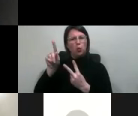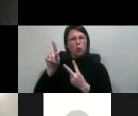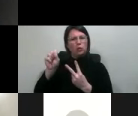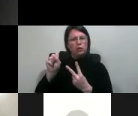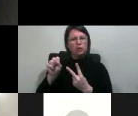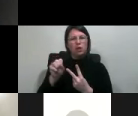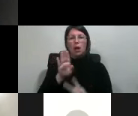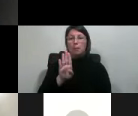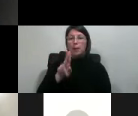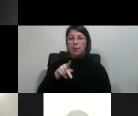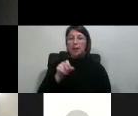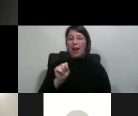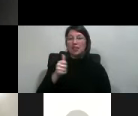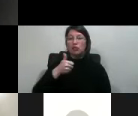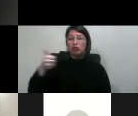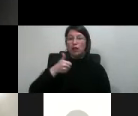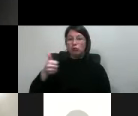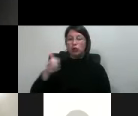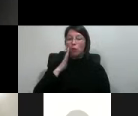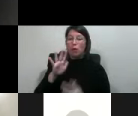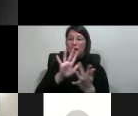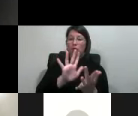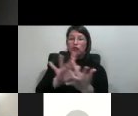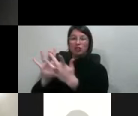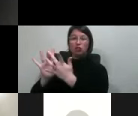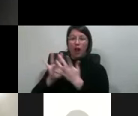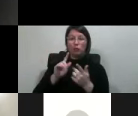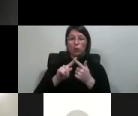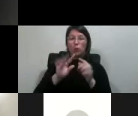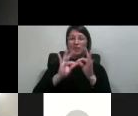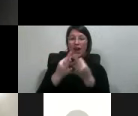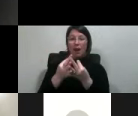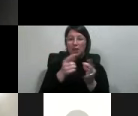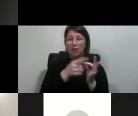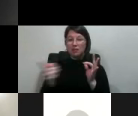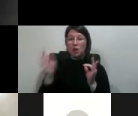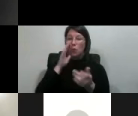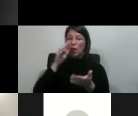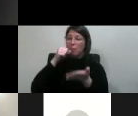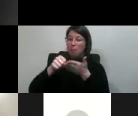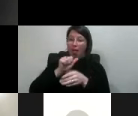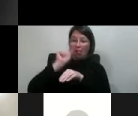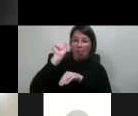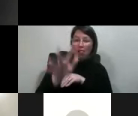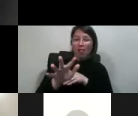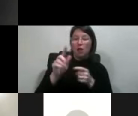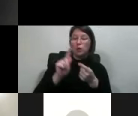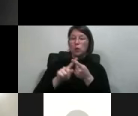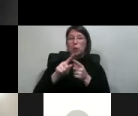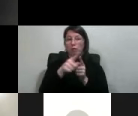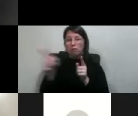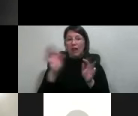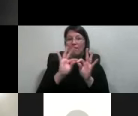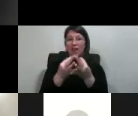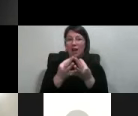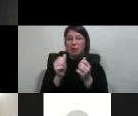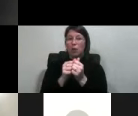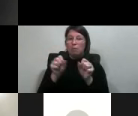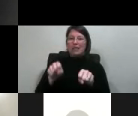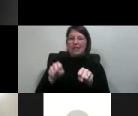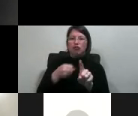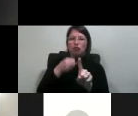Boston Public Schools Transportation will be reaching out to families over the next month, and they will be mailing letters to families of potentially impacted students in late